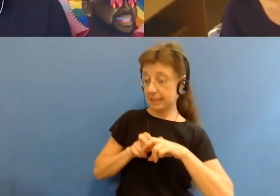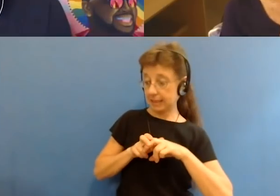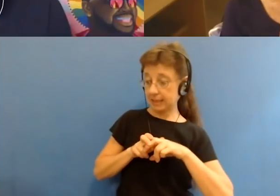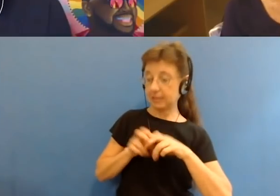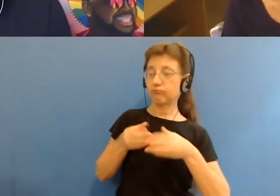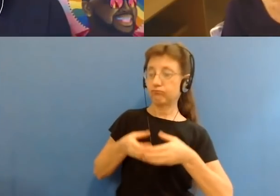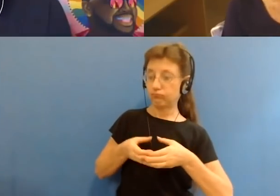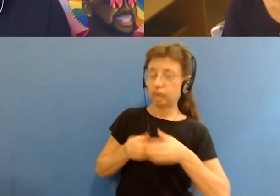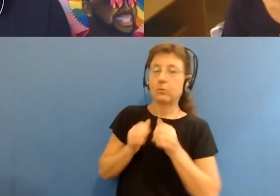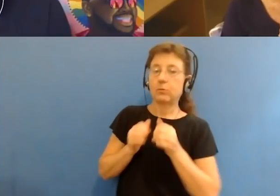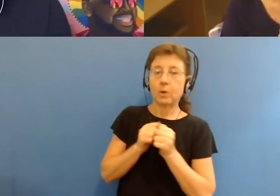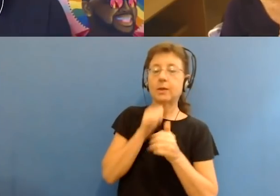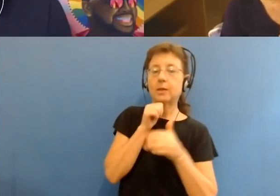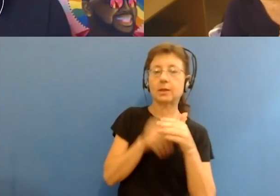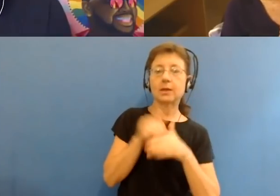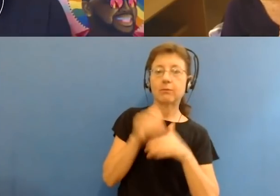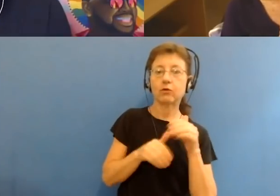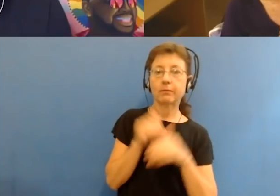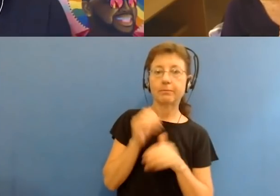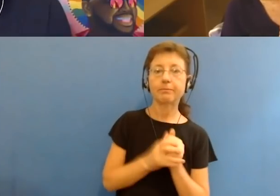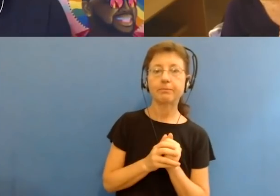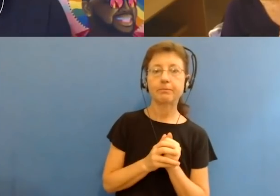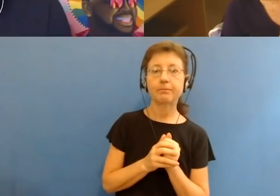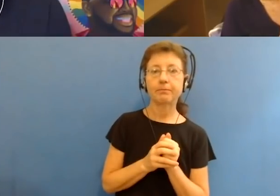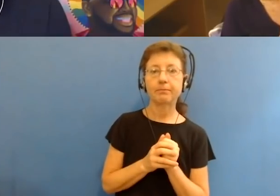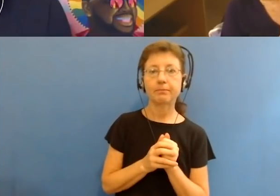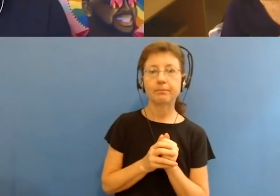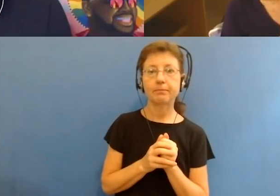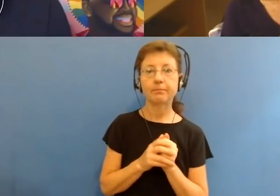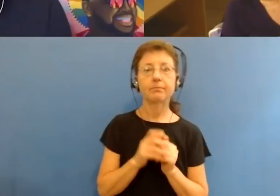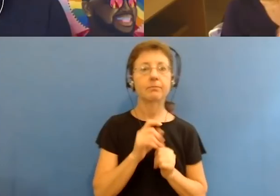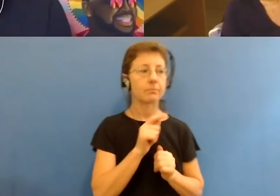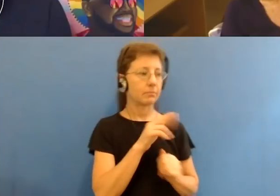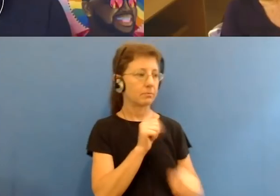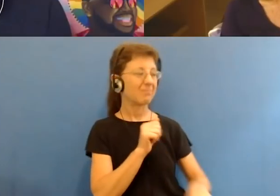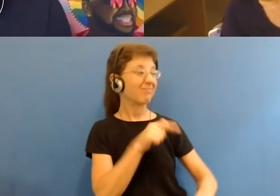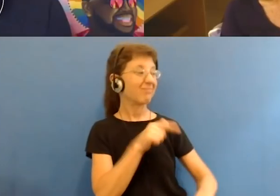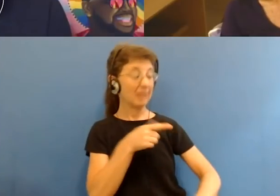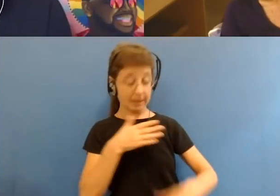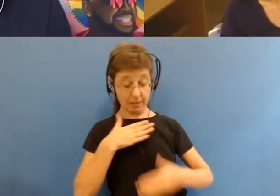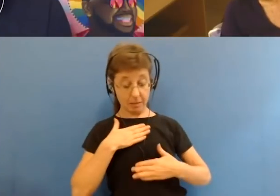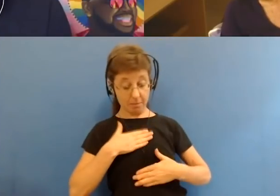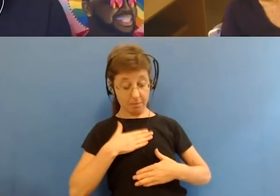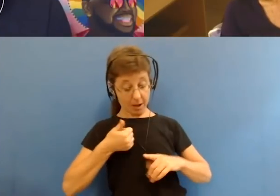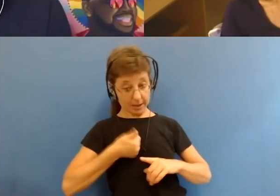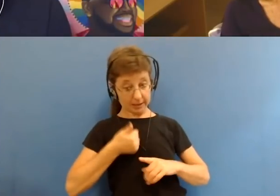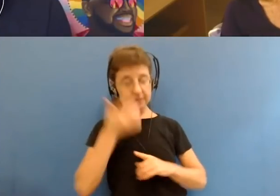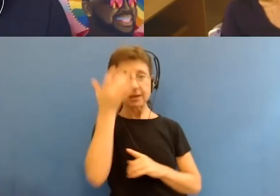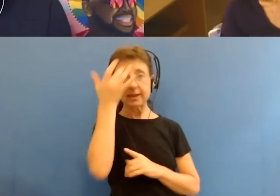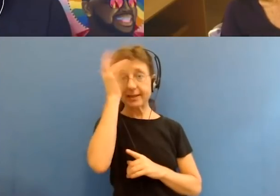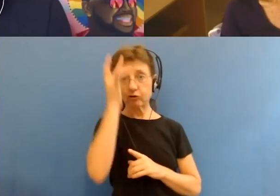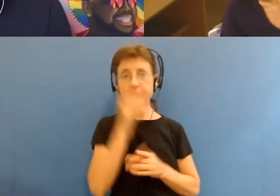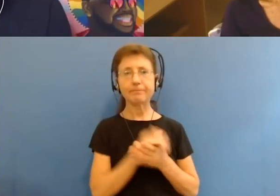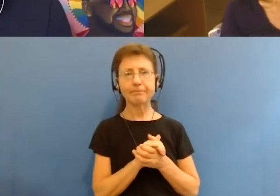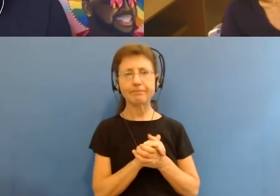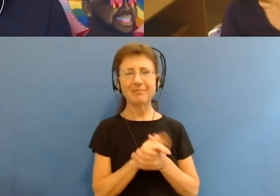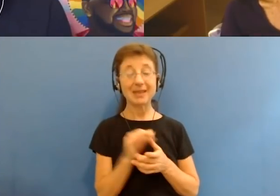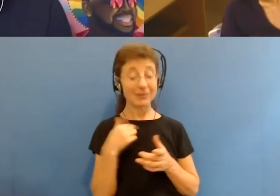Well, and I think the body is the body is intelligent, and if we can keep on paying